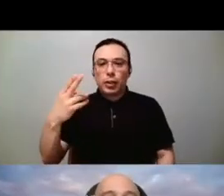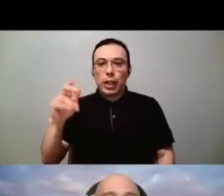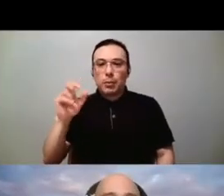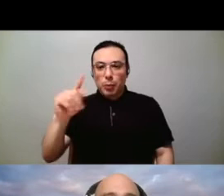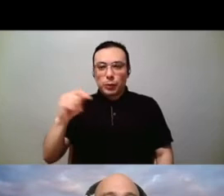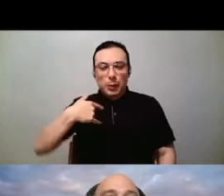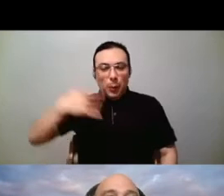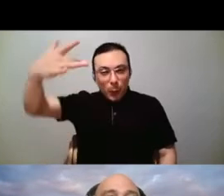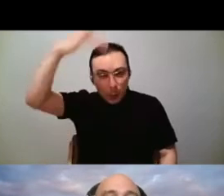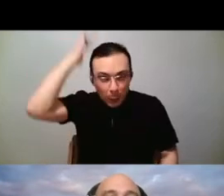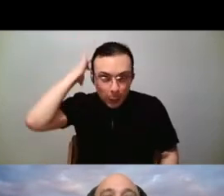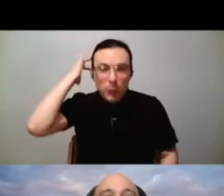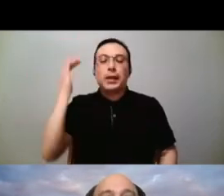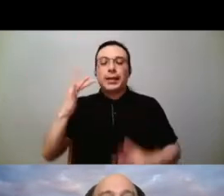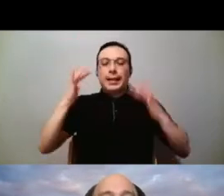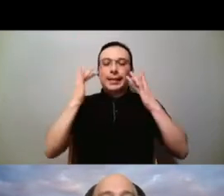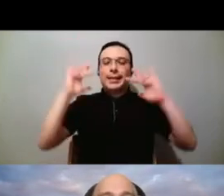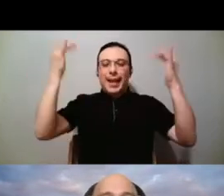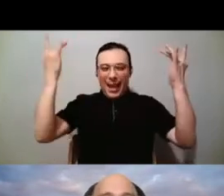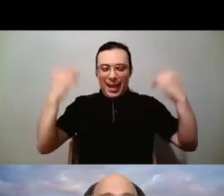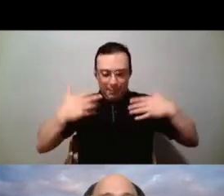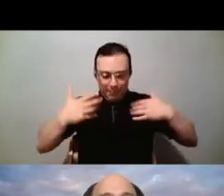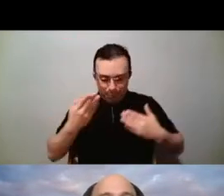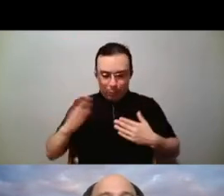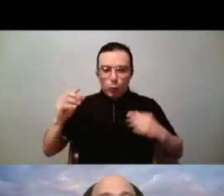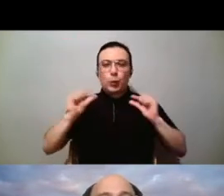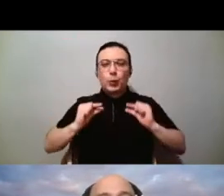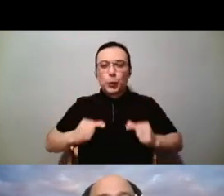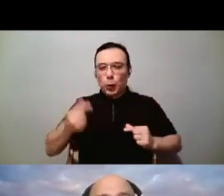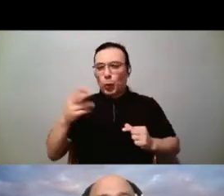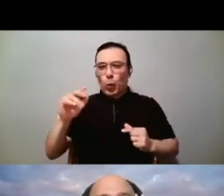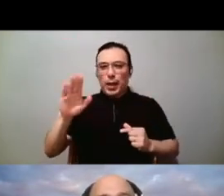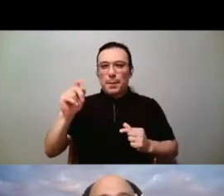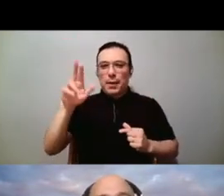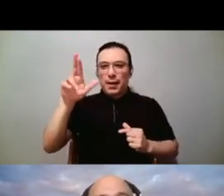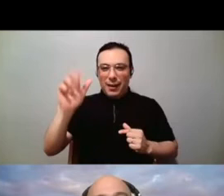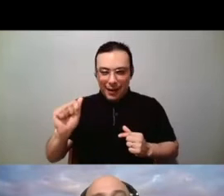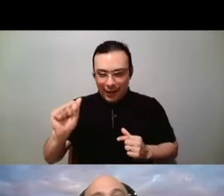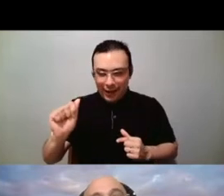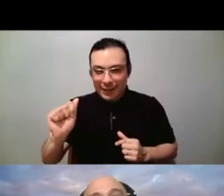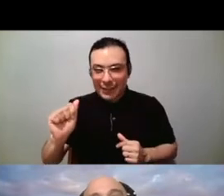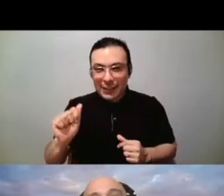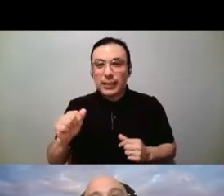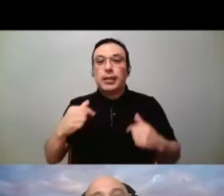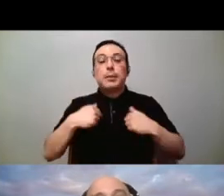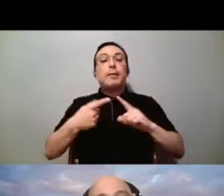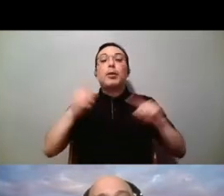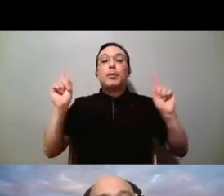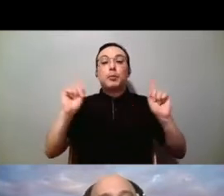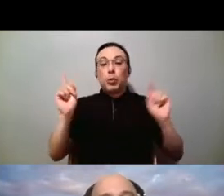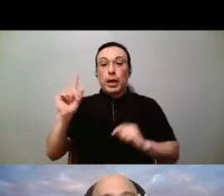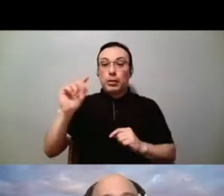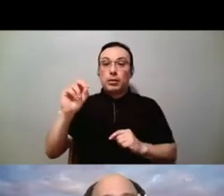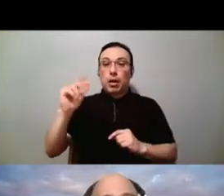blue guayabera. A COVID long hauler sick since March 2020, calling from Tongva land